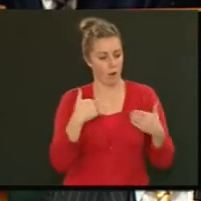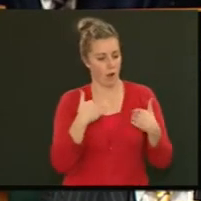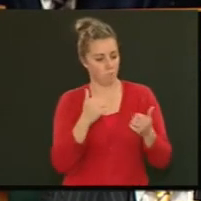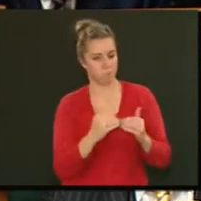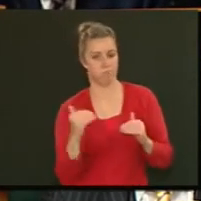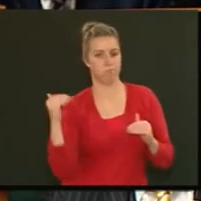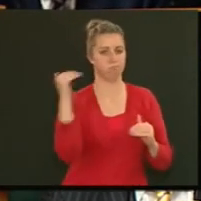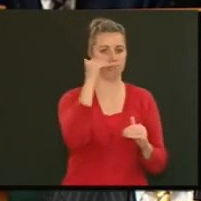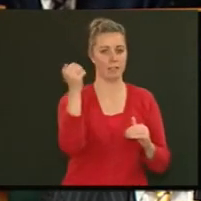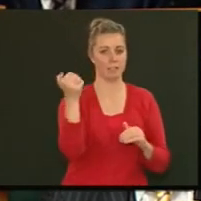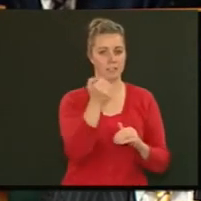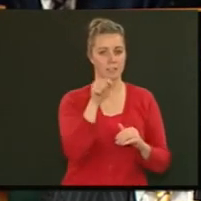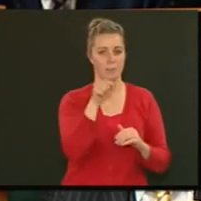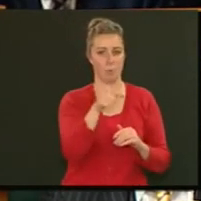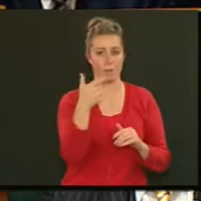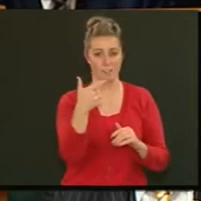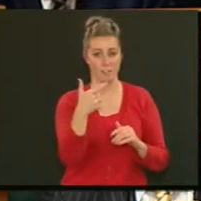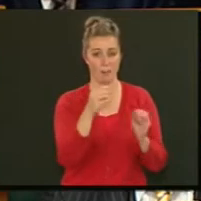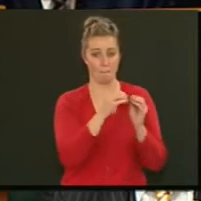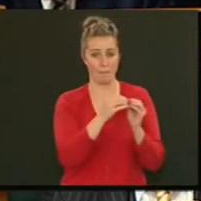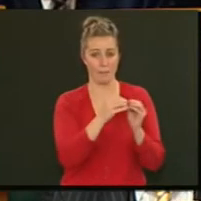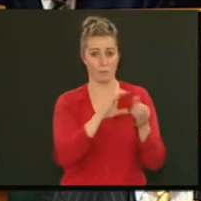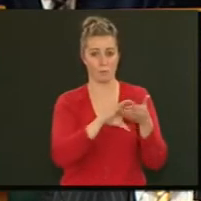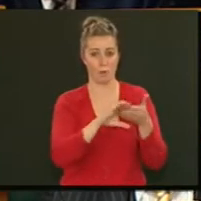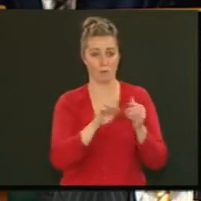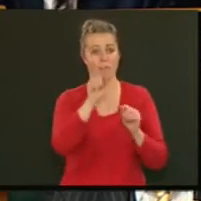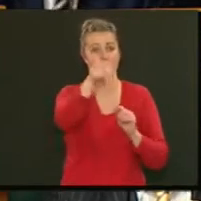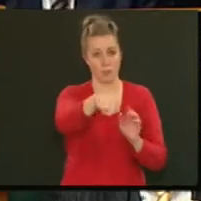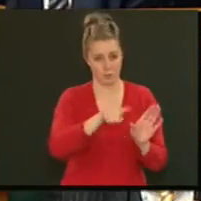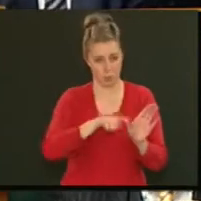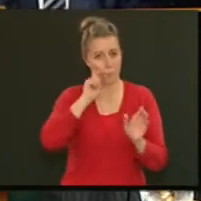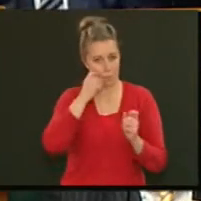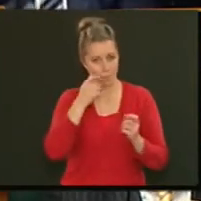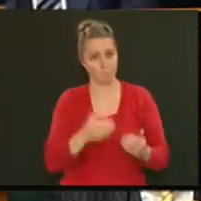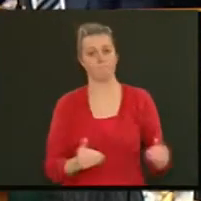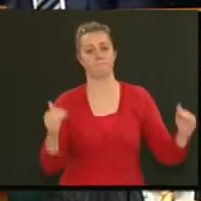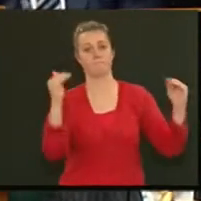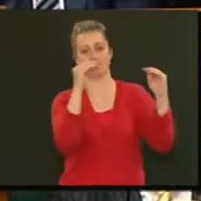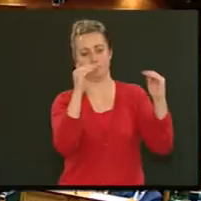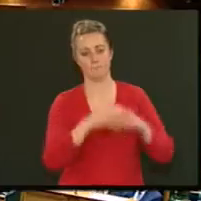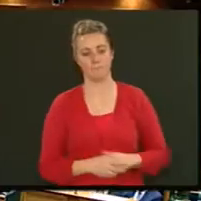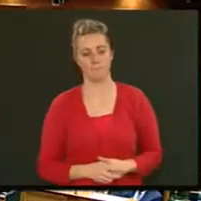record $16.7 billion next year. Well